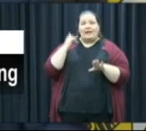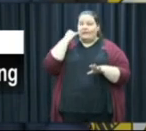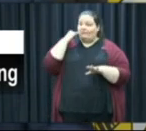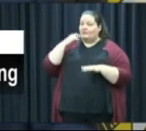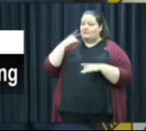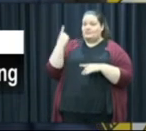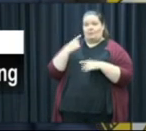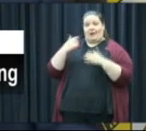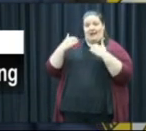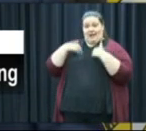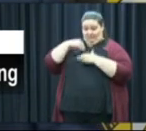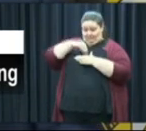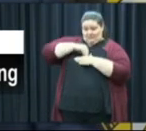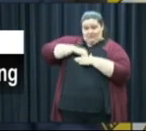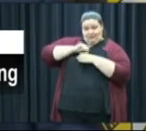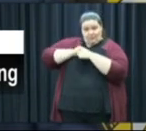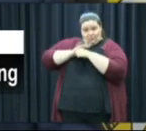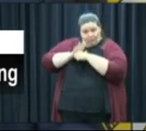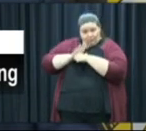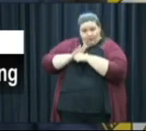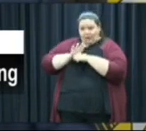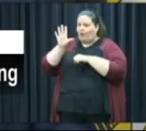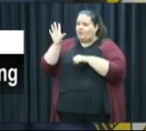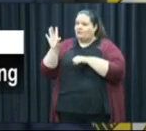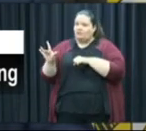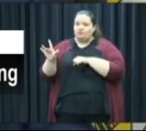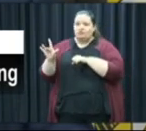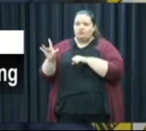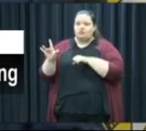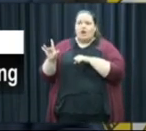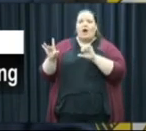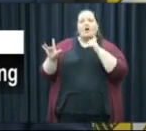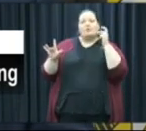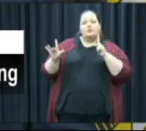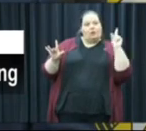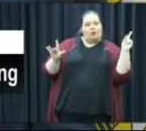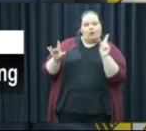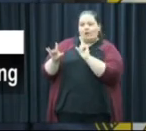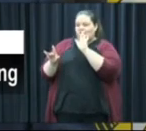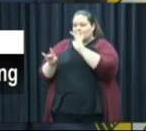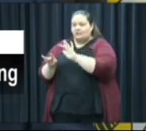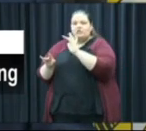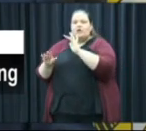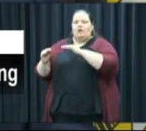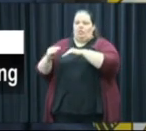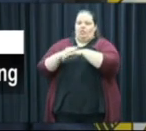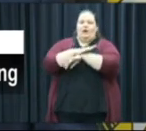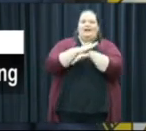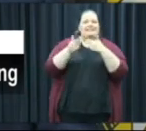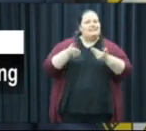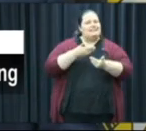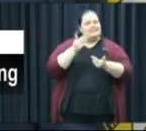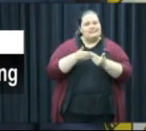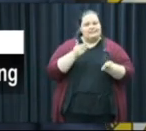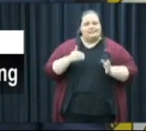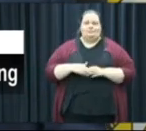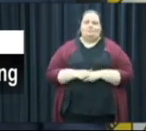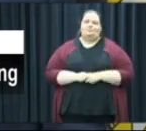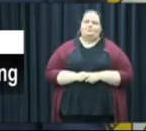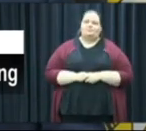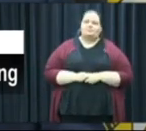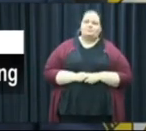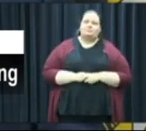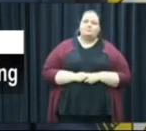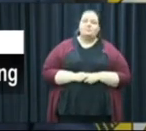high, and it's a risk that we should not take at this point in time. Co-workers and neighbors are allowed